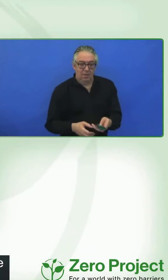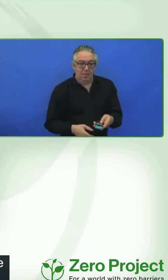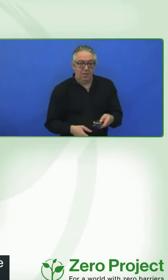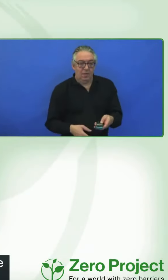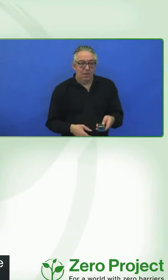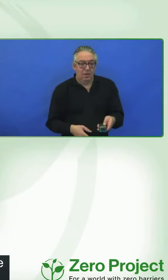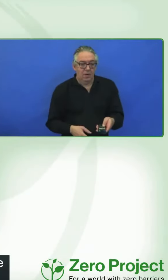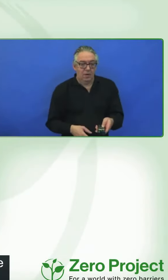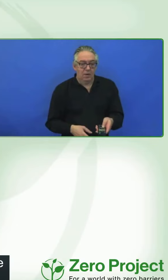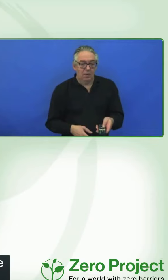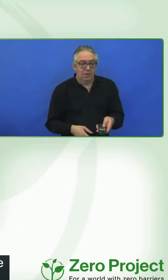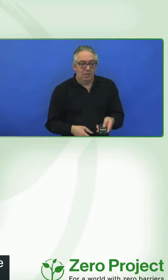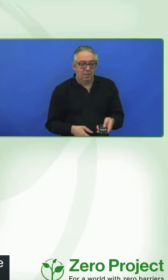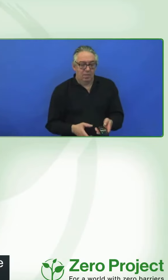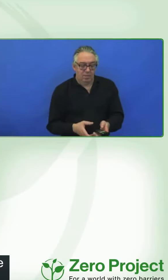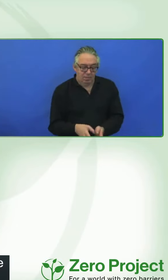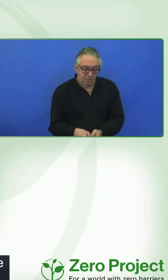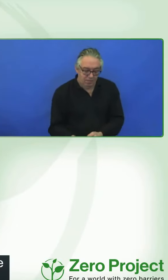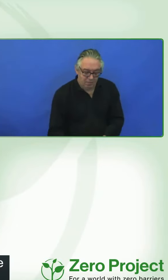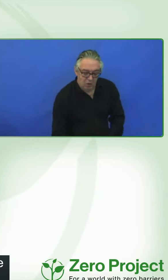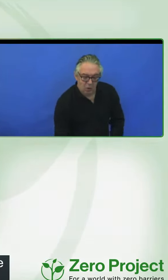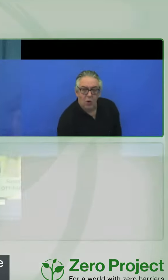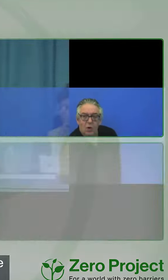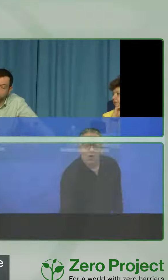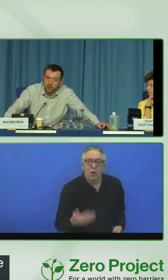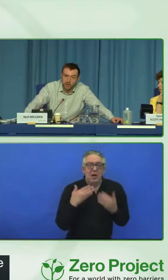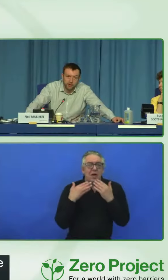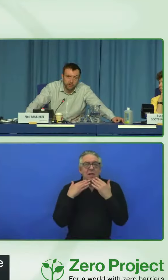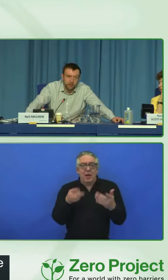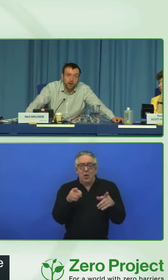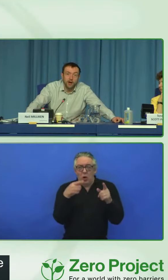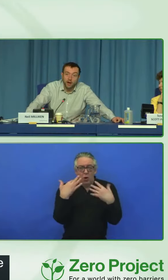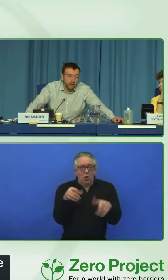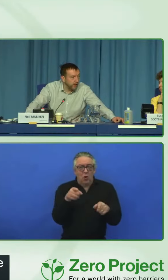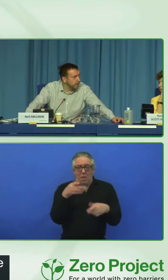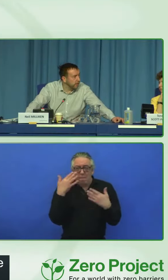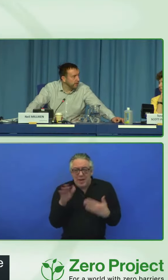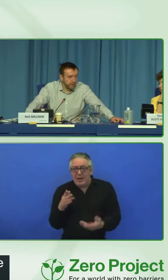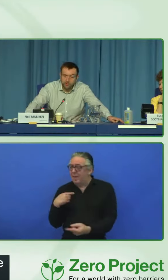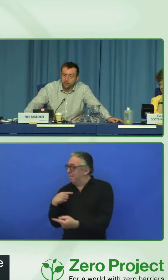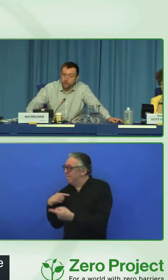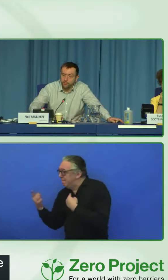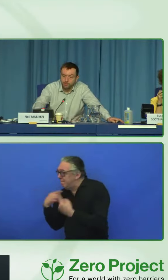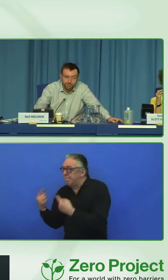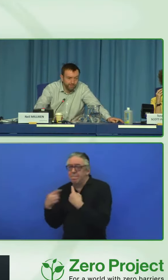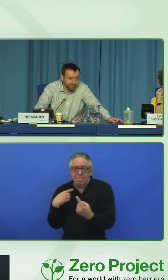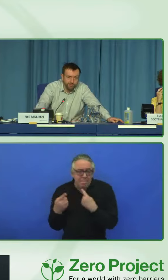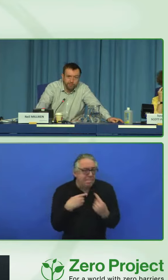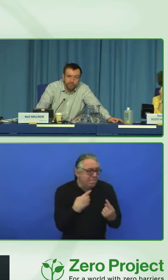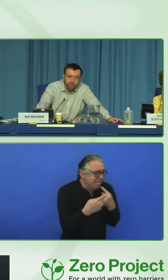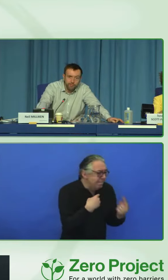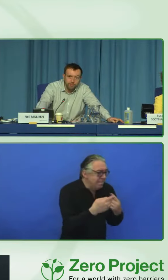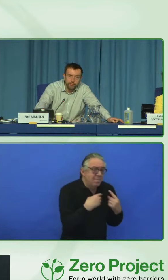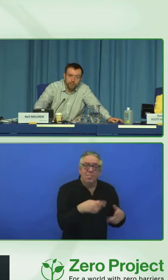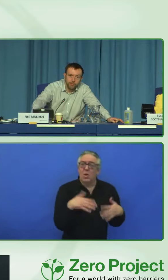you're giving your customers and the amount of consultation that you undertake. So now over to Susan.